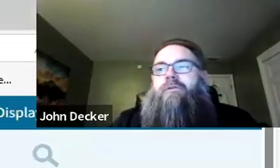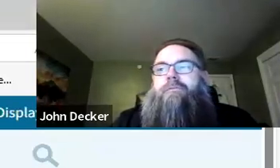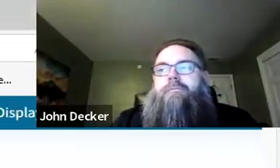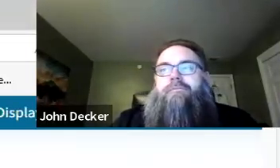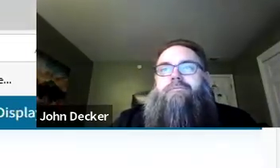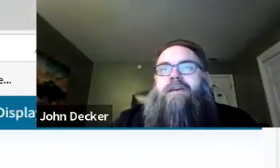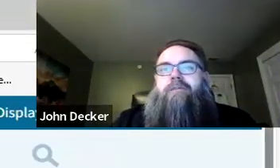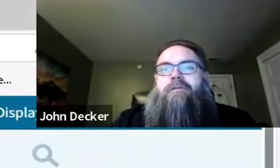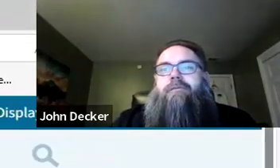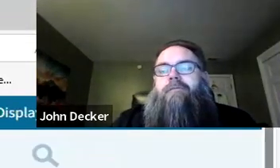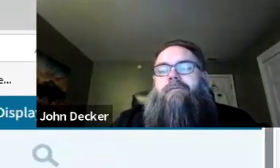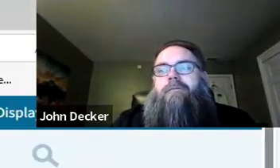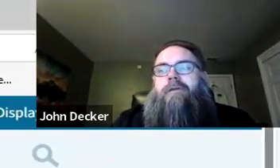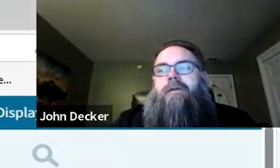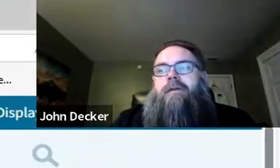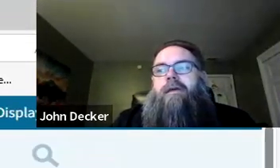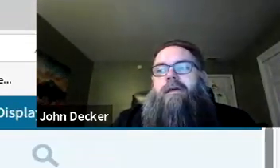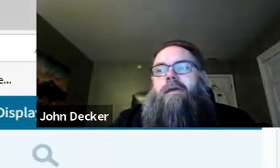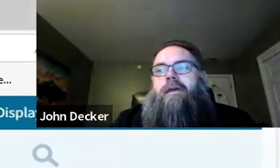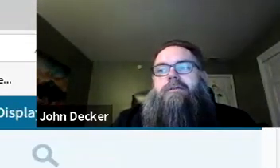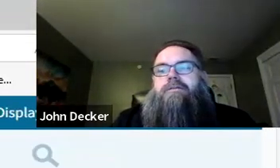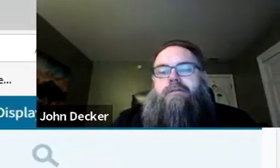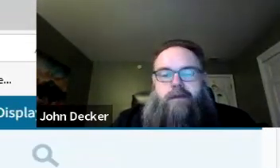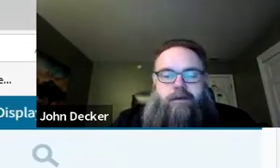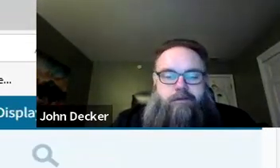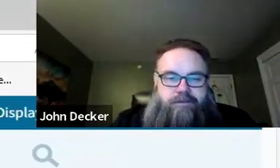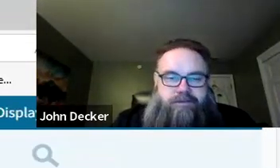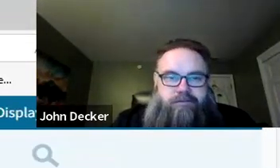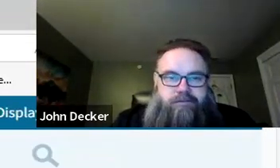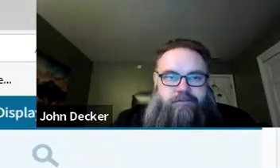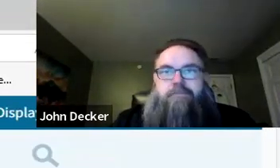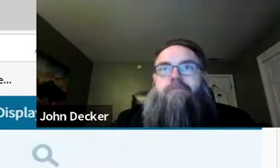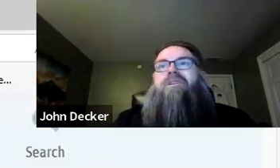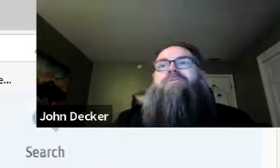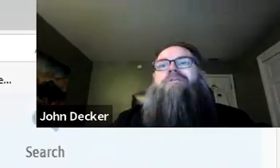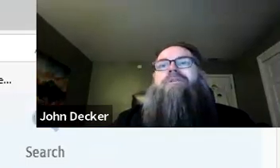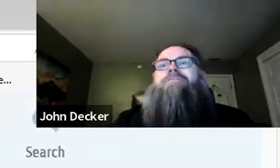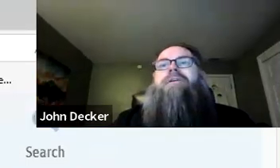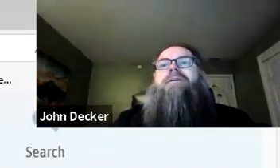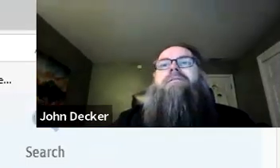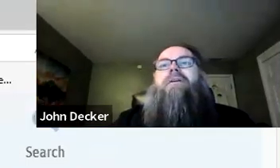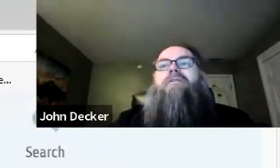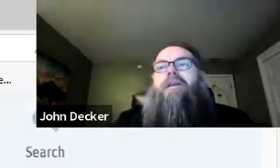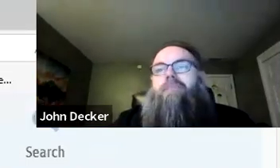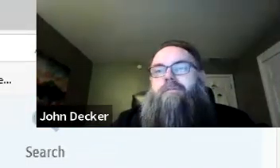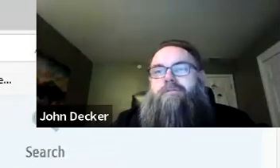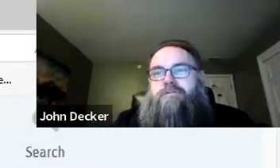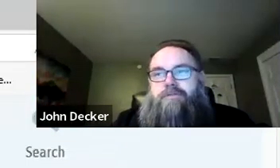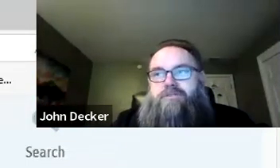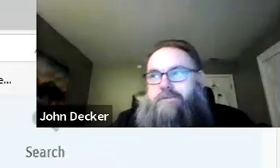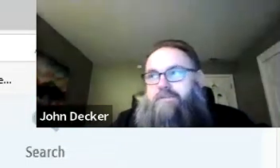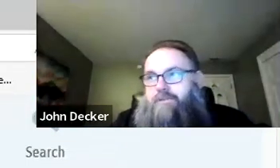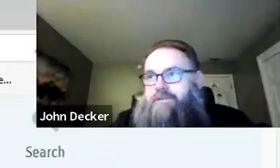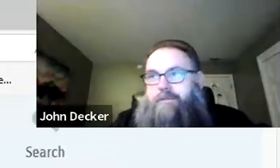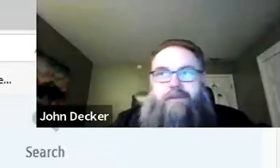rate reform tab here. And let's see, we have a lot of people on this meeting, 109 people.